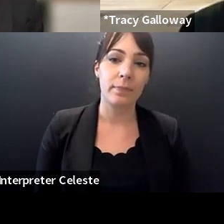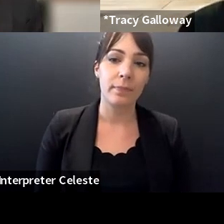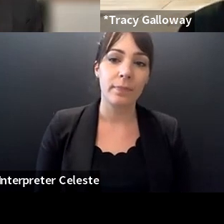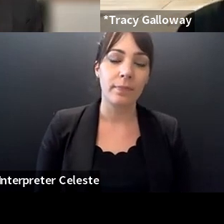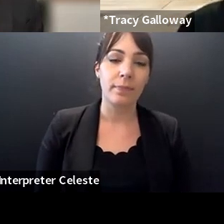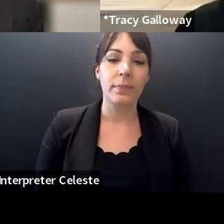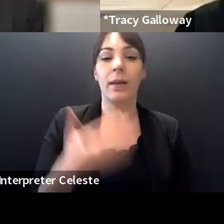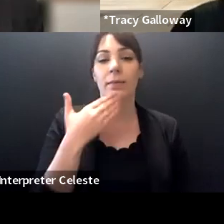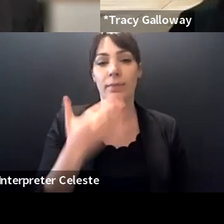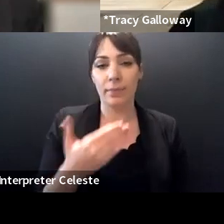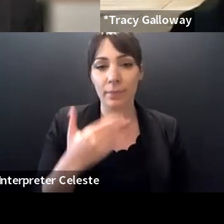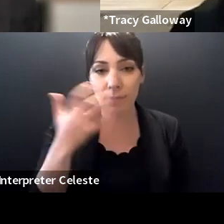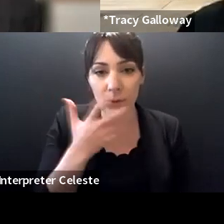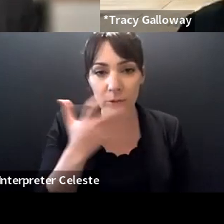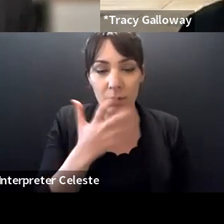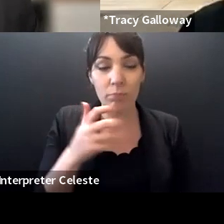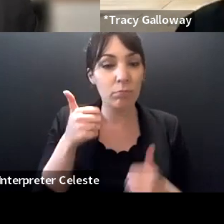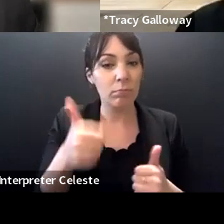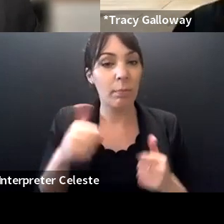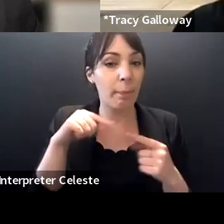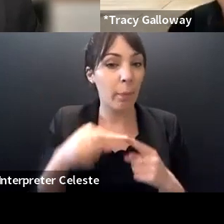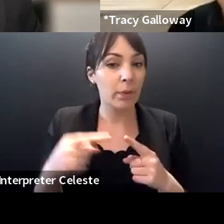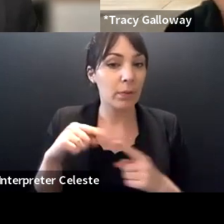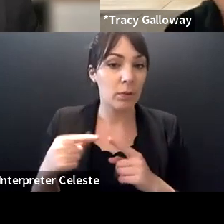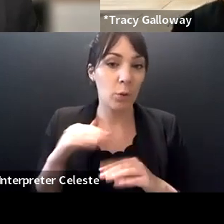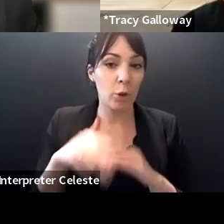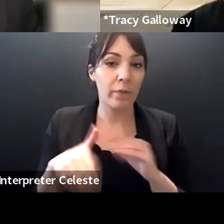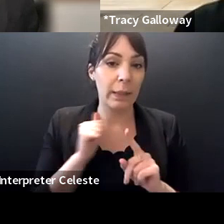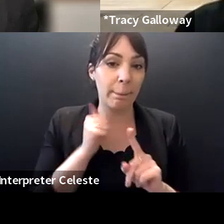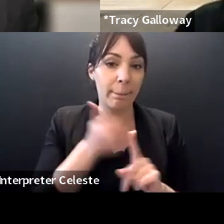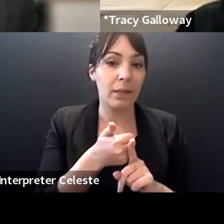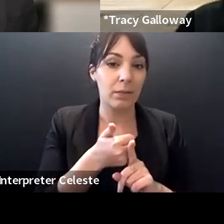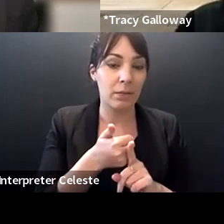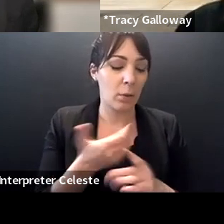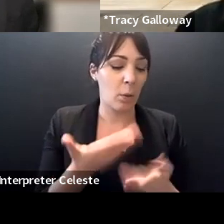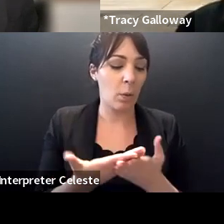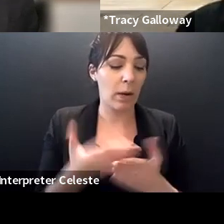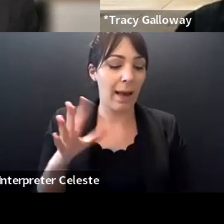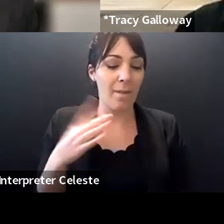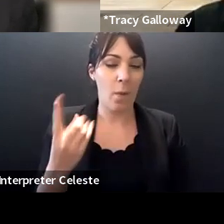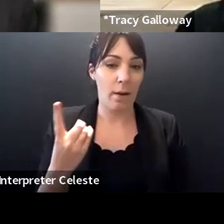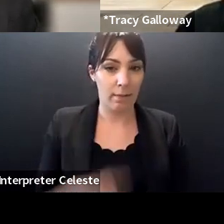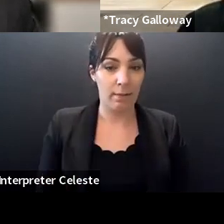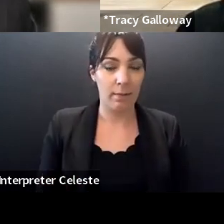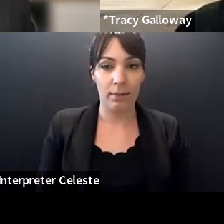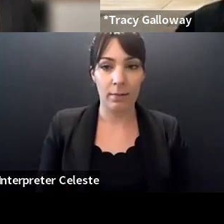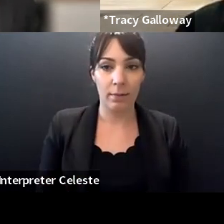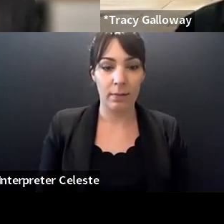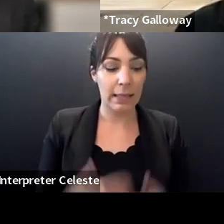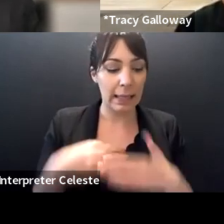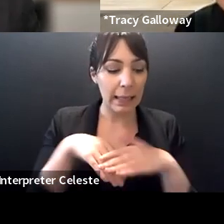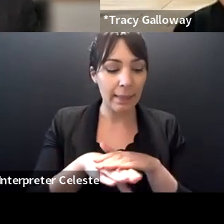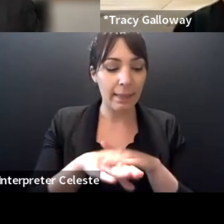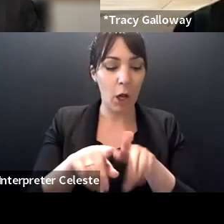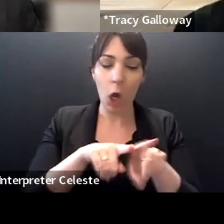that. Really great points there about just the impact on everyone in the learning space